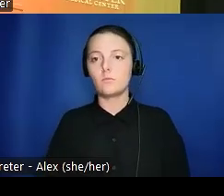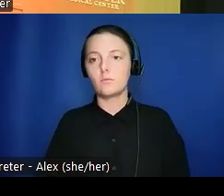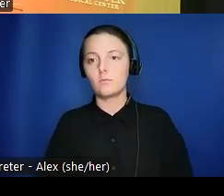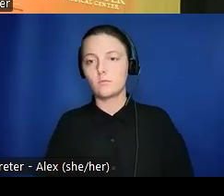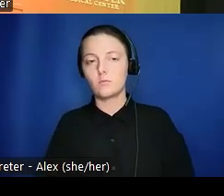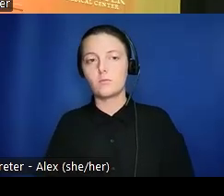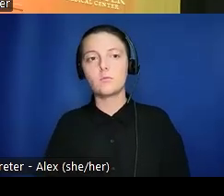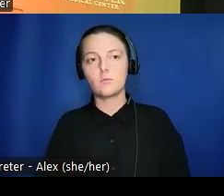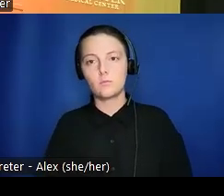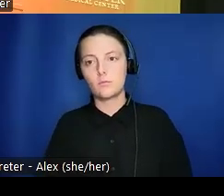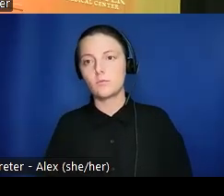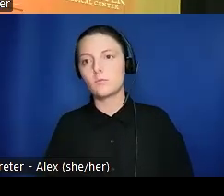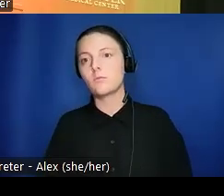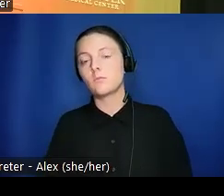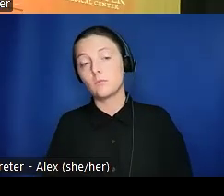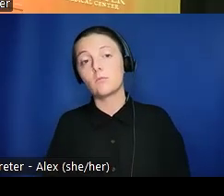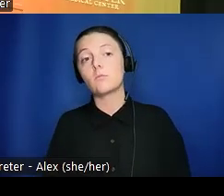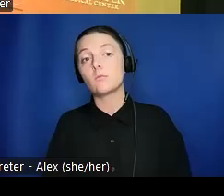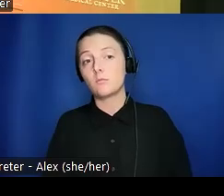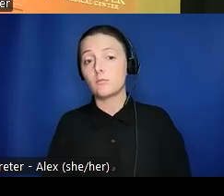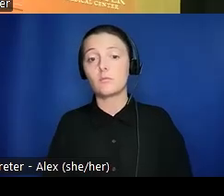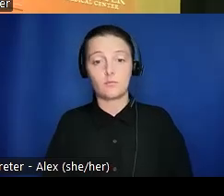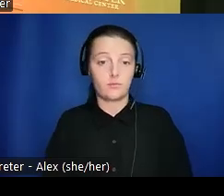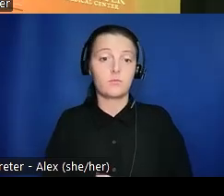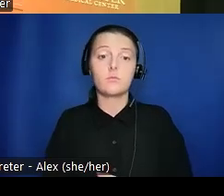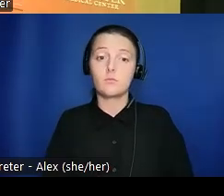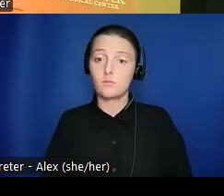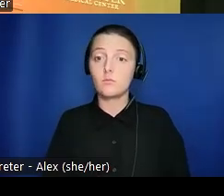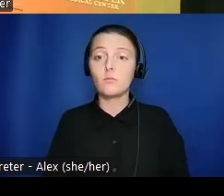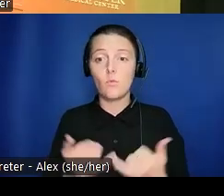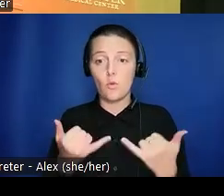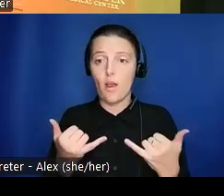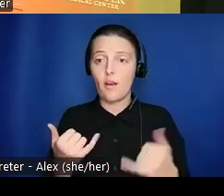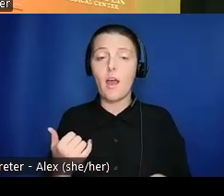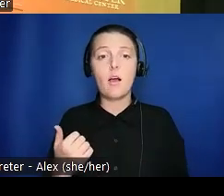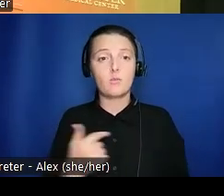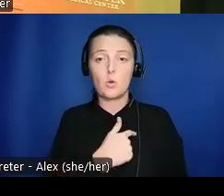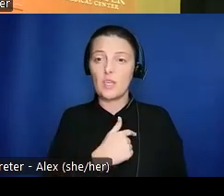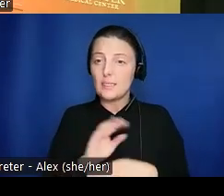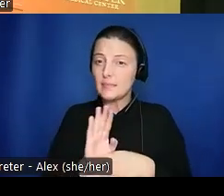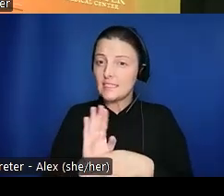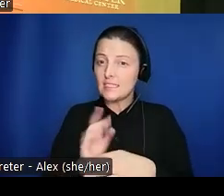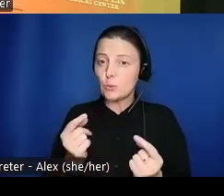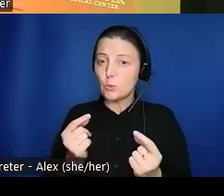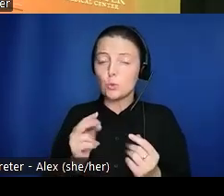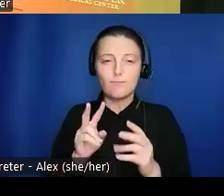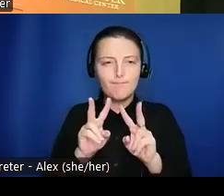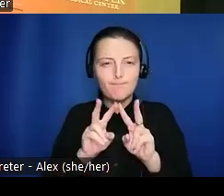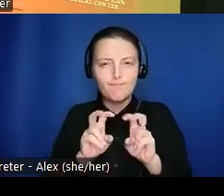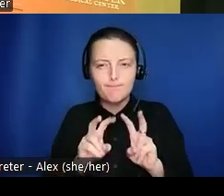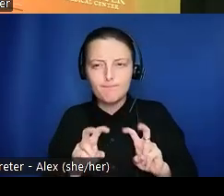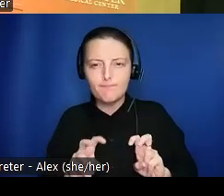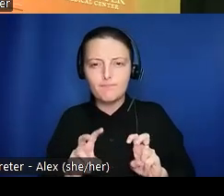we are right now busy analyzing our ambulatory care data, but overall we want